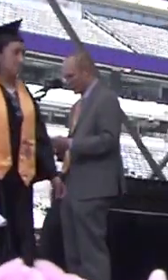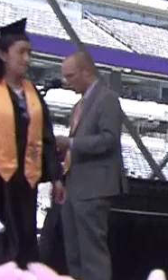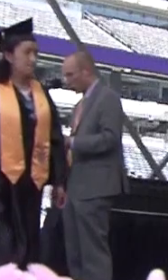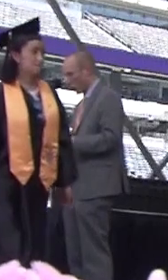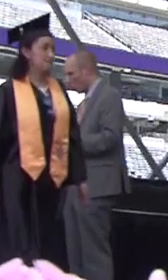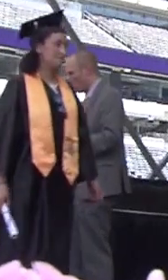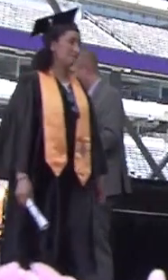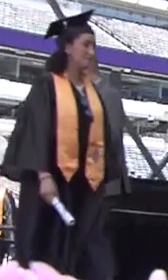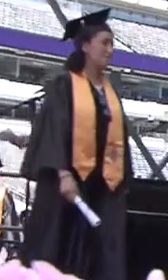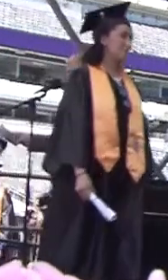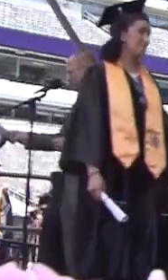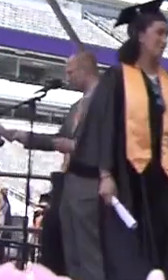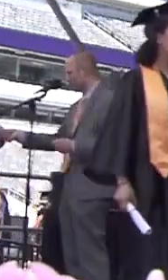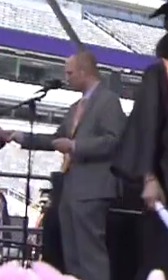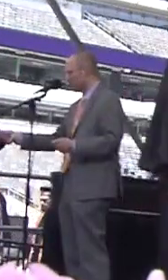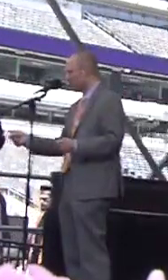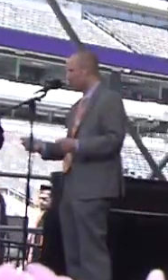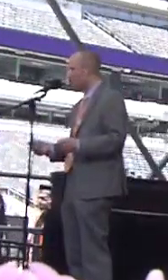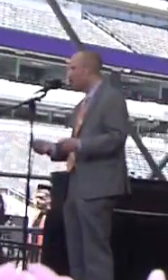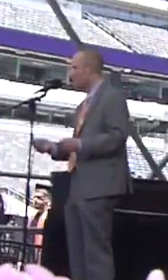Karen Cologne,